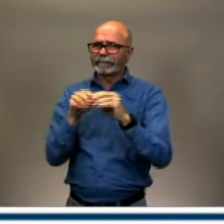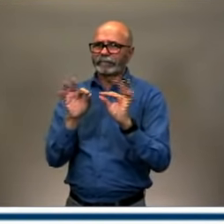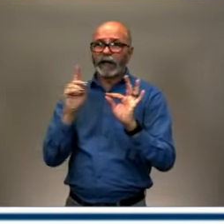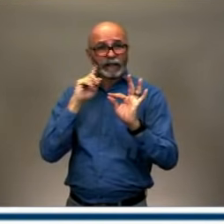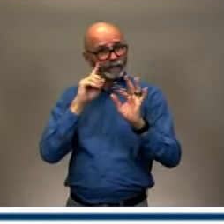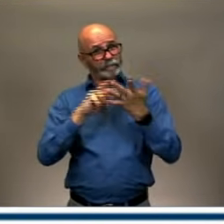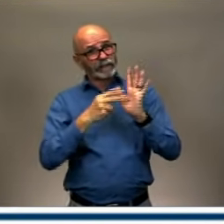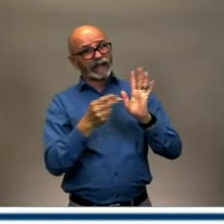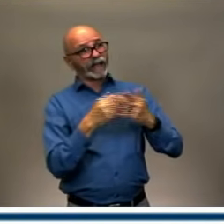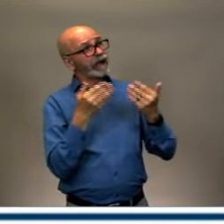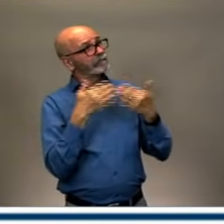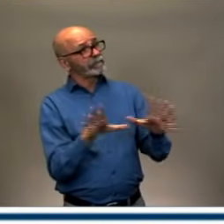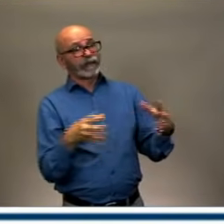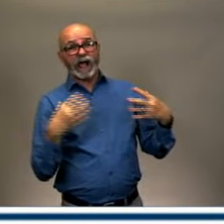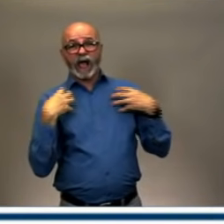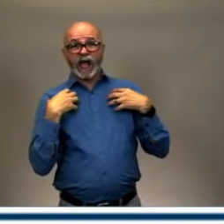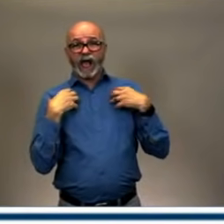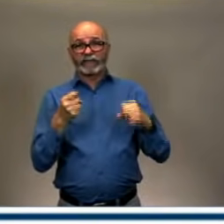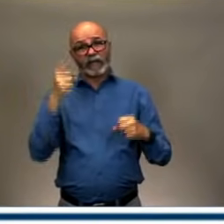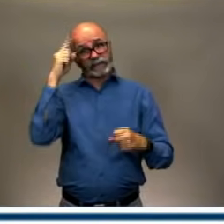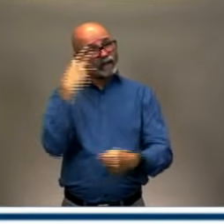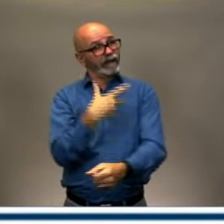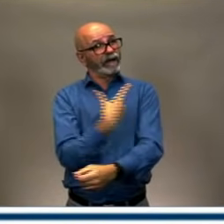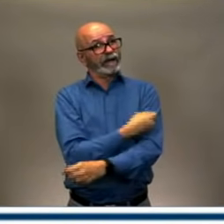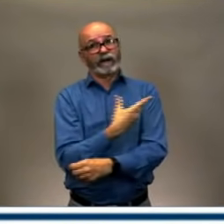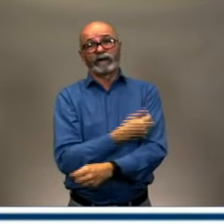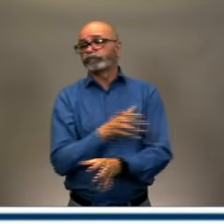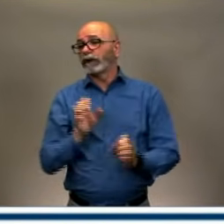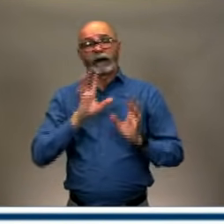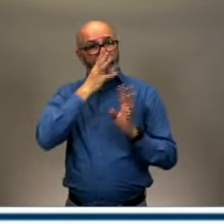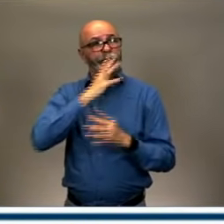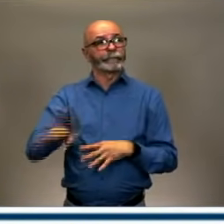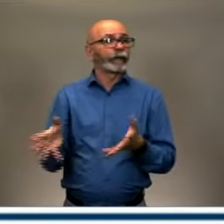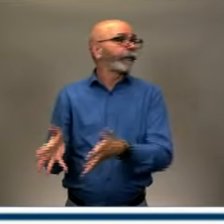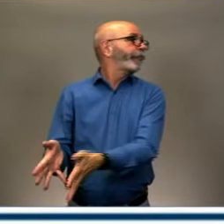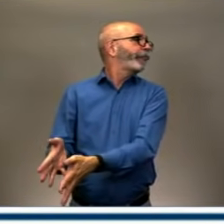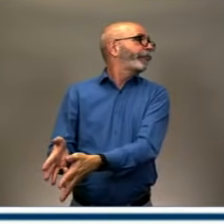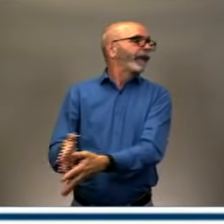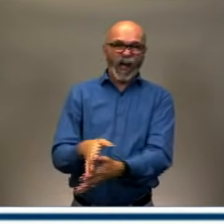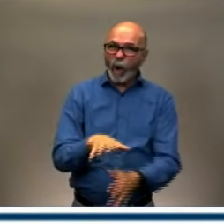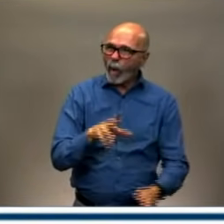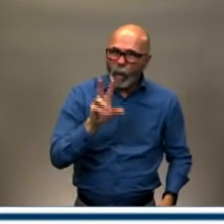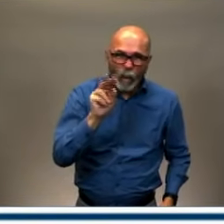vaccines in this province is just not accurate, and it's not true. Go ahead with your follow-up, Natasha.